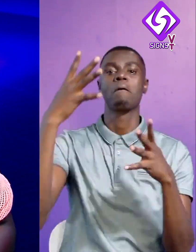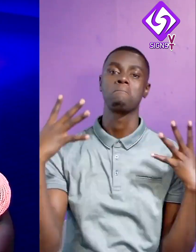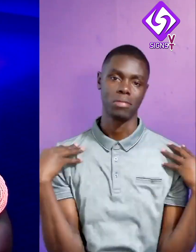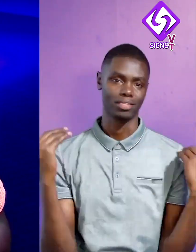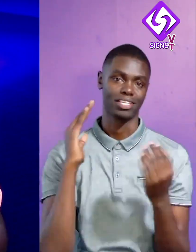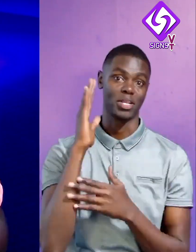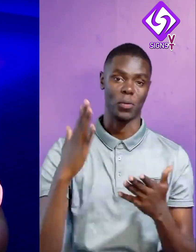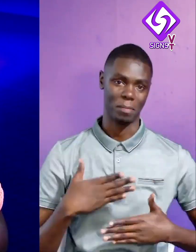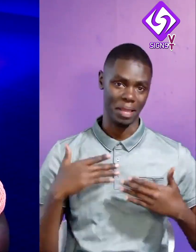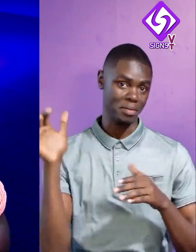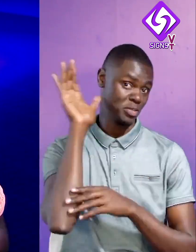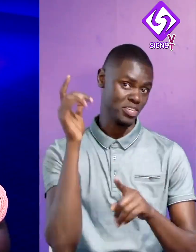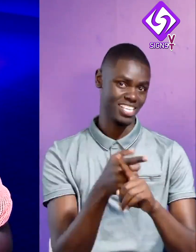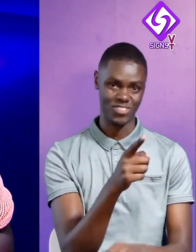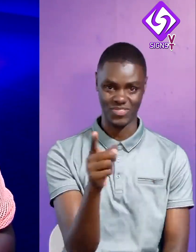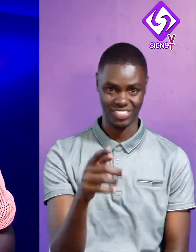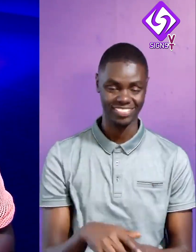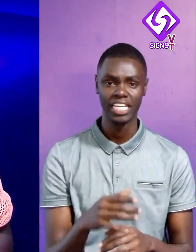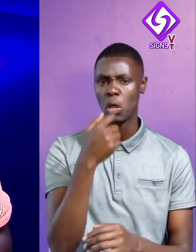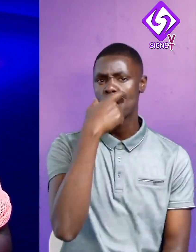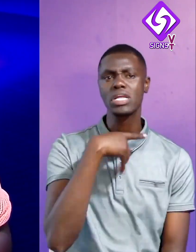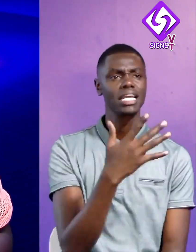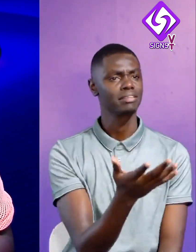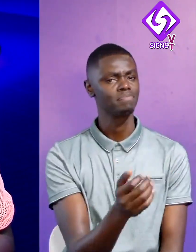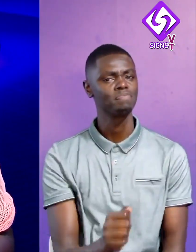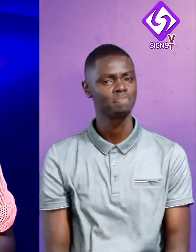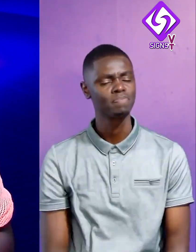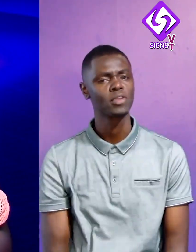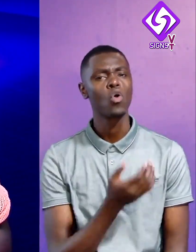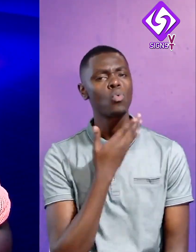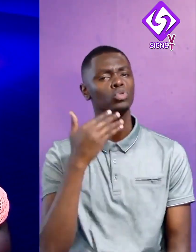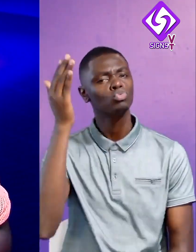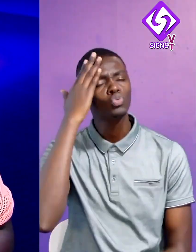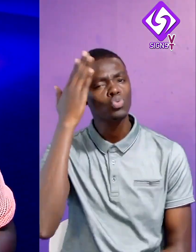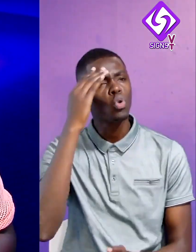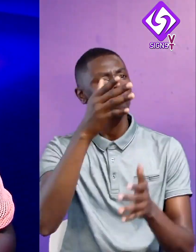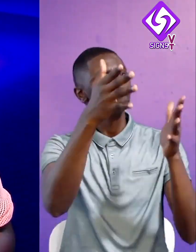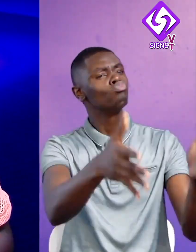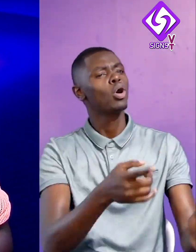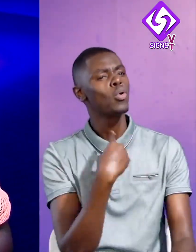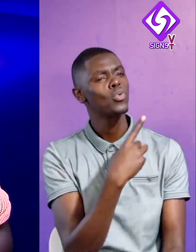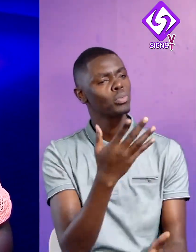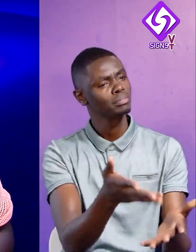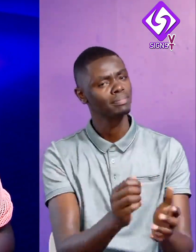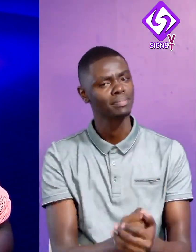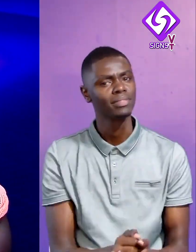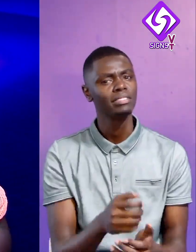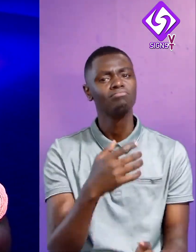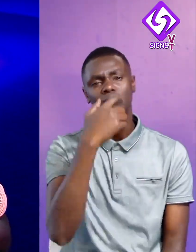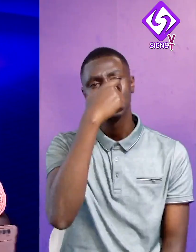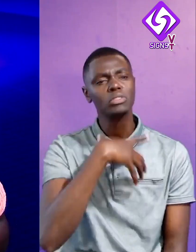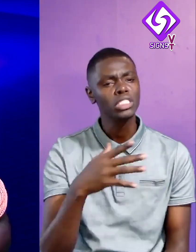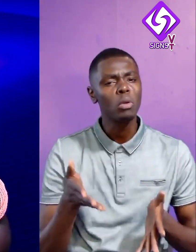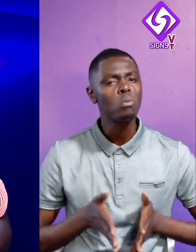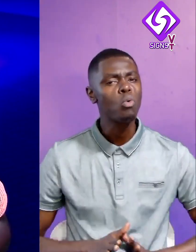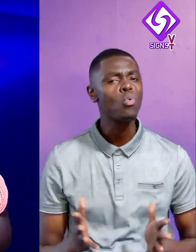happy to hear from you people. So Richard, tungetaka kujua who is Richard? Where was Richard